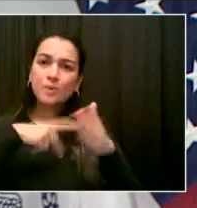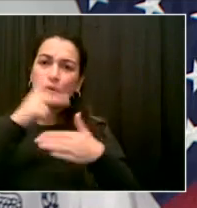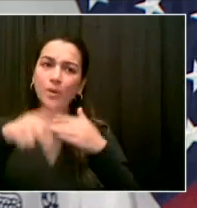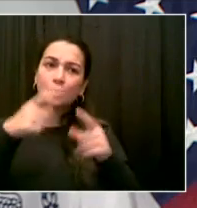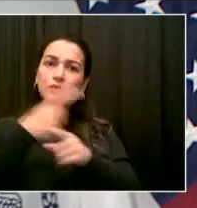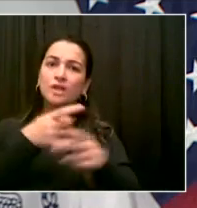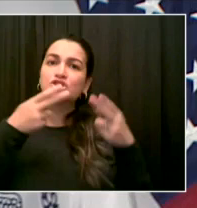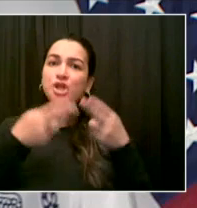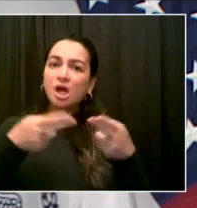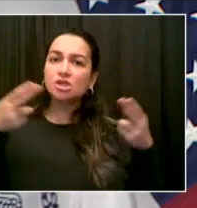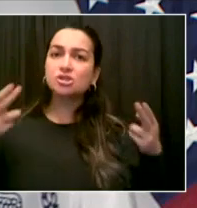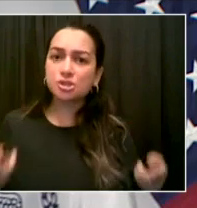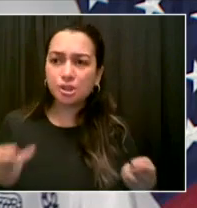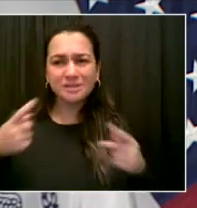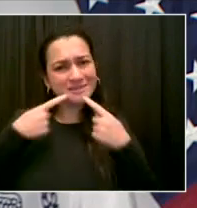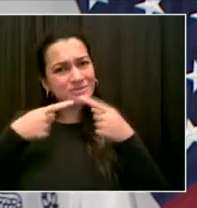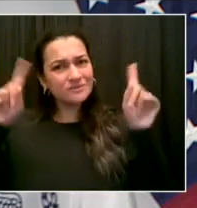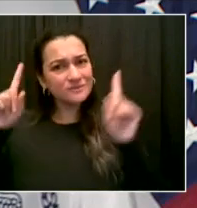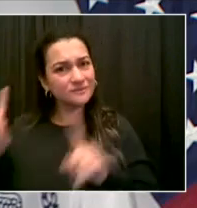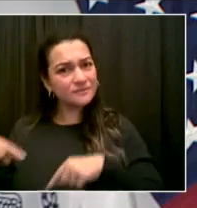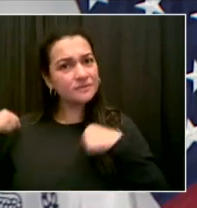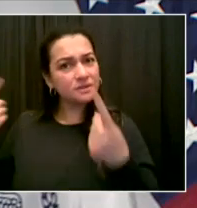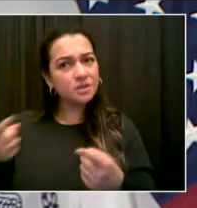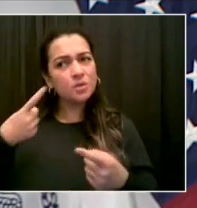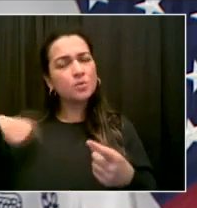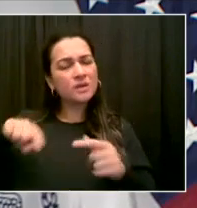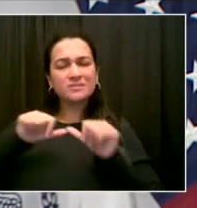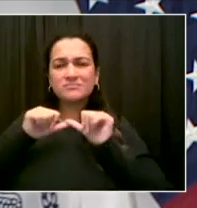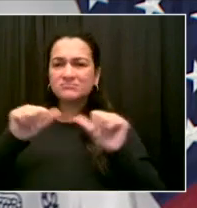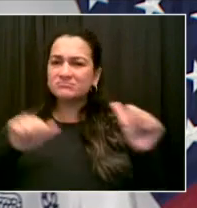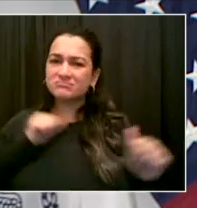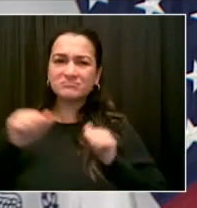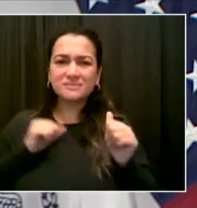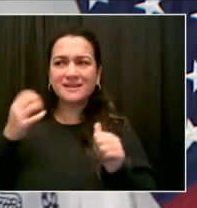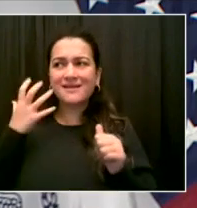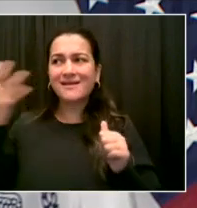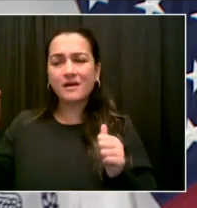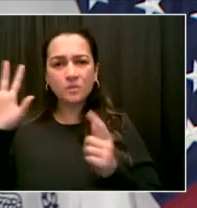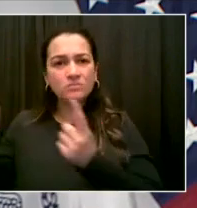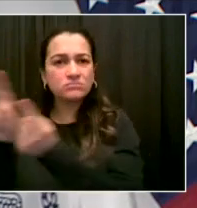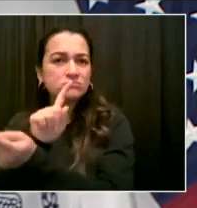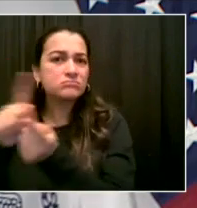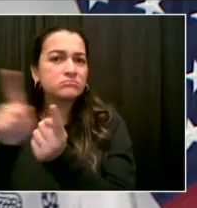for that. The next is James Ford from Pix 11.